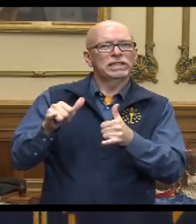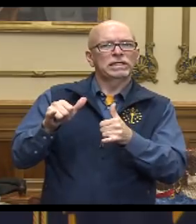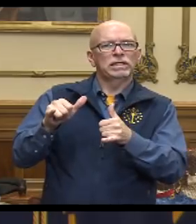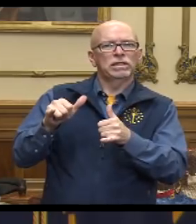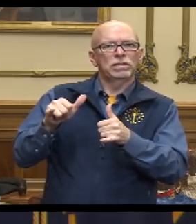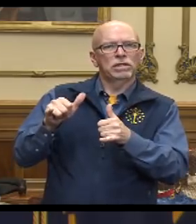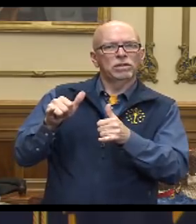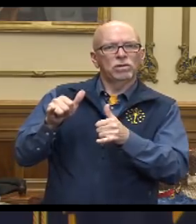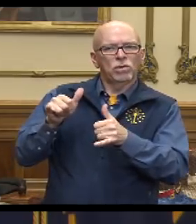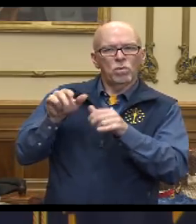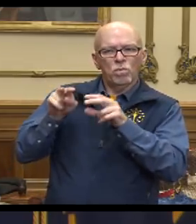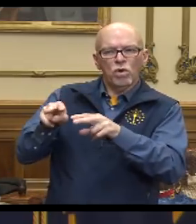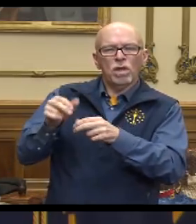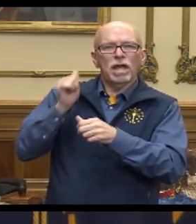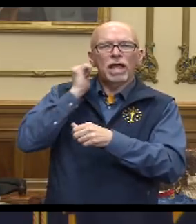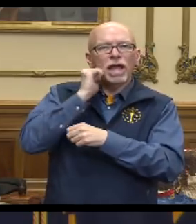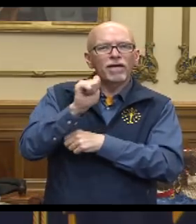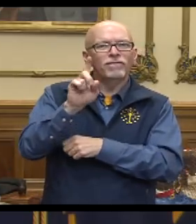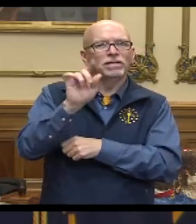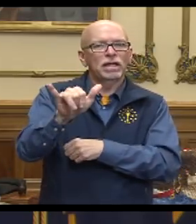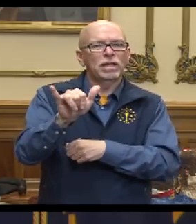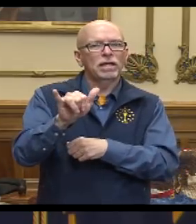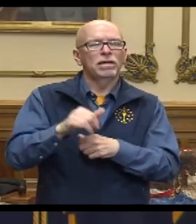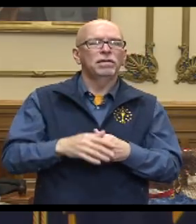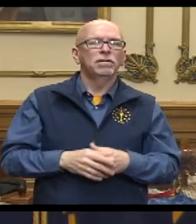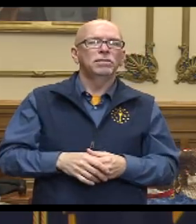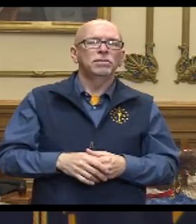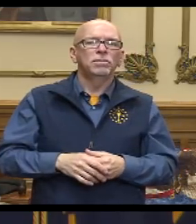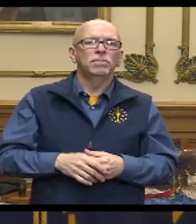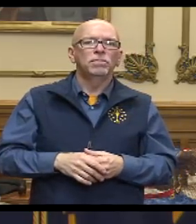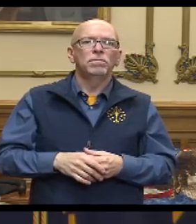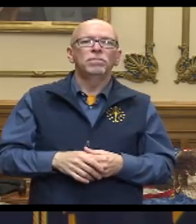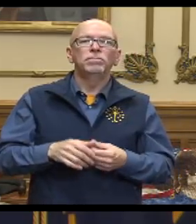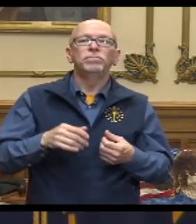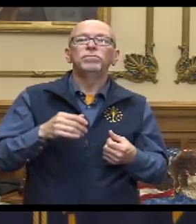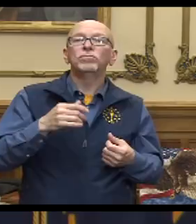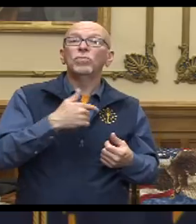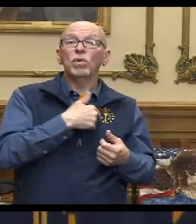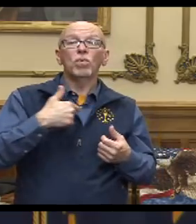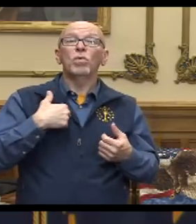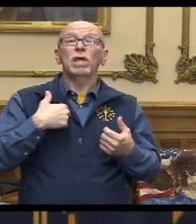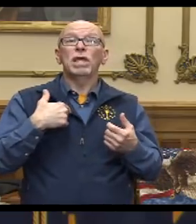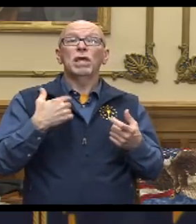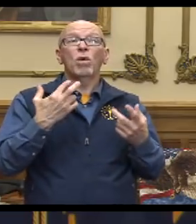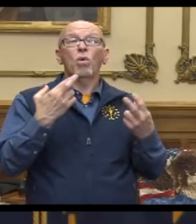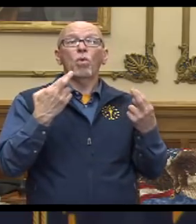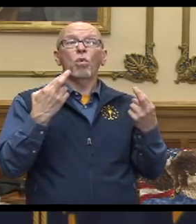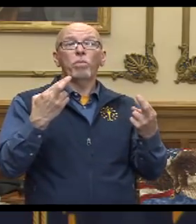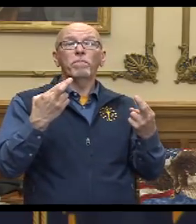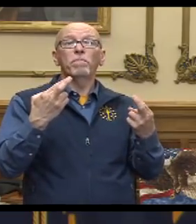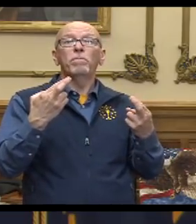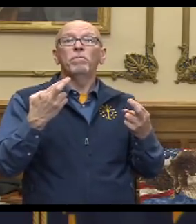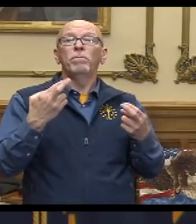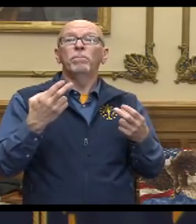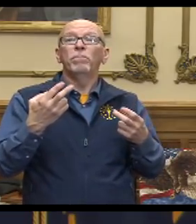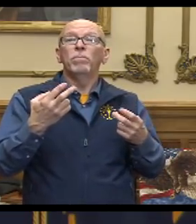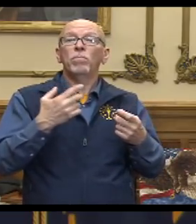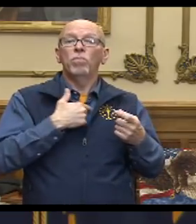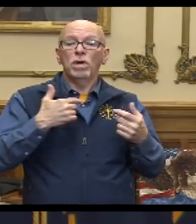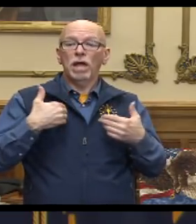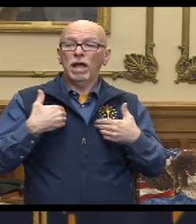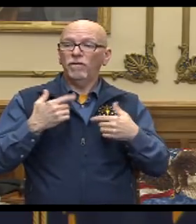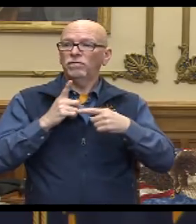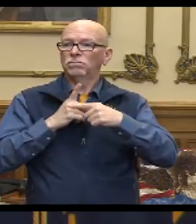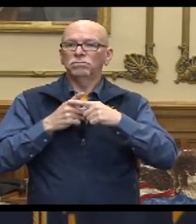monitor every day. And while we're hopeful that we have the momentum